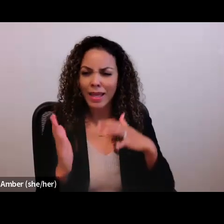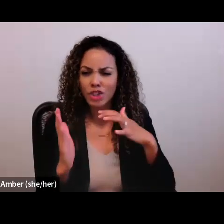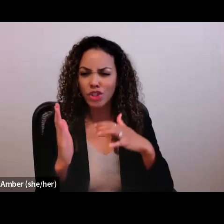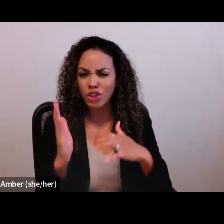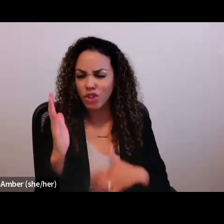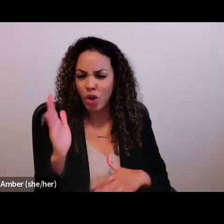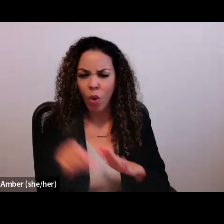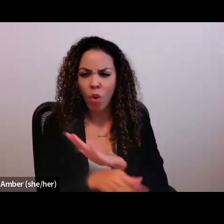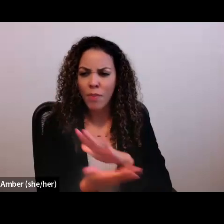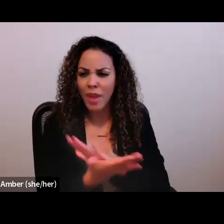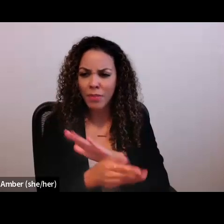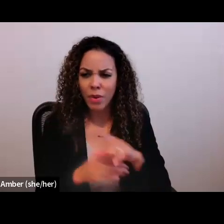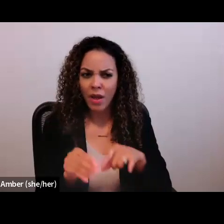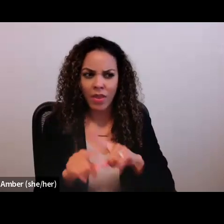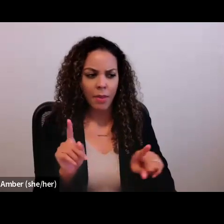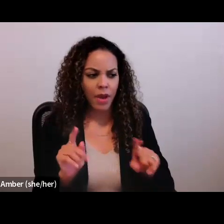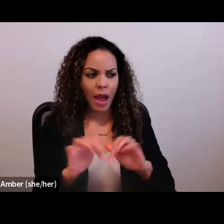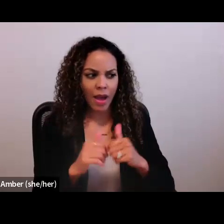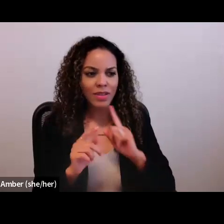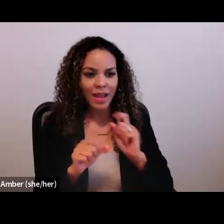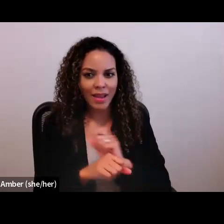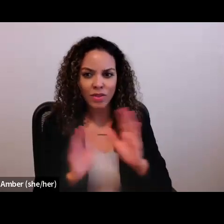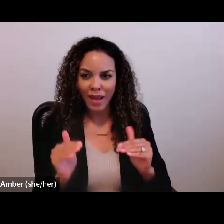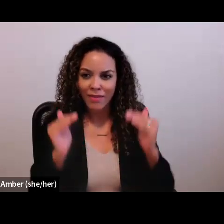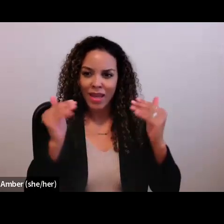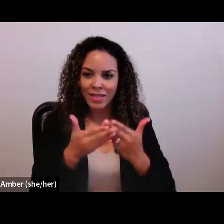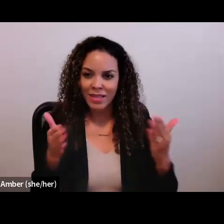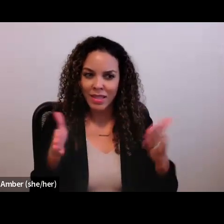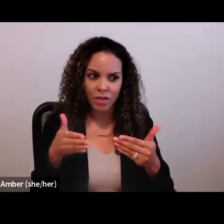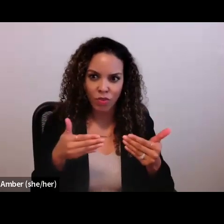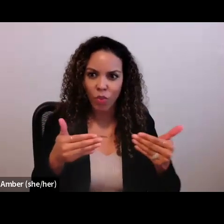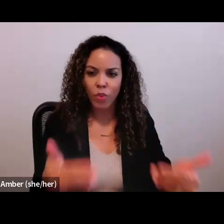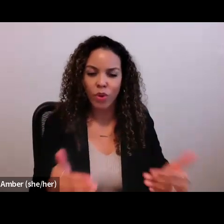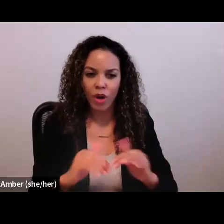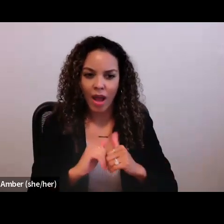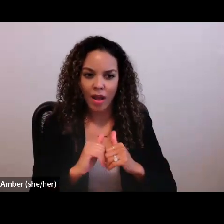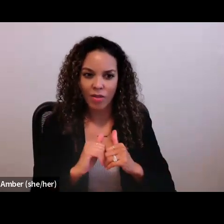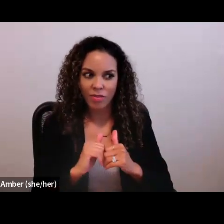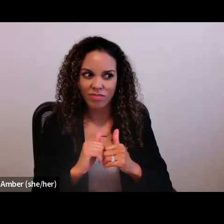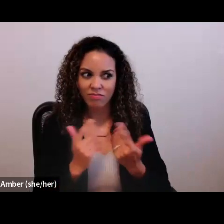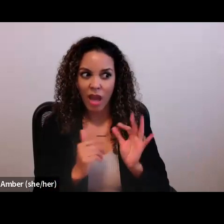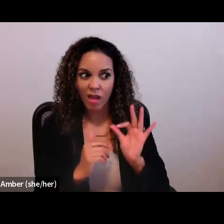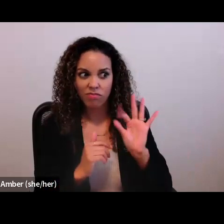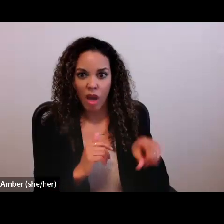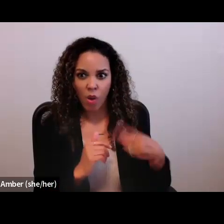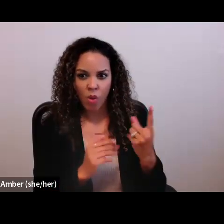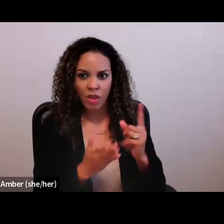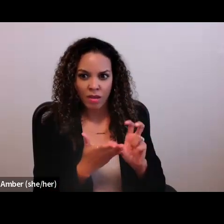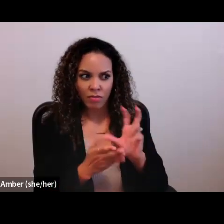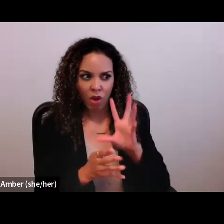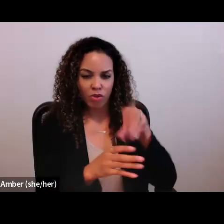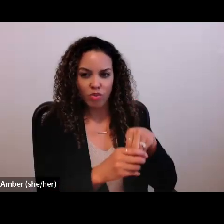actually advance things forward? What does that actually mean if that's my only contribution? And in many cases, I'm really